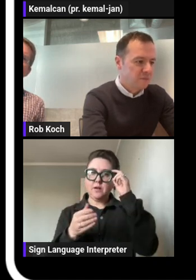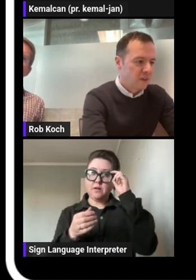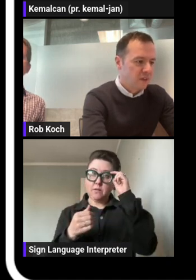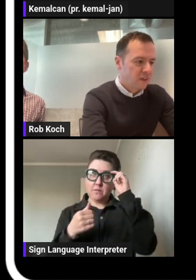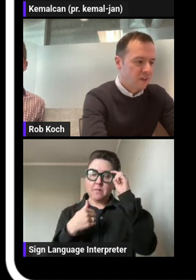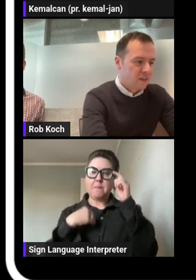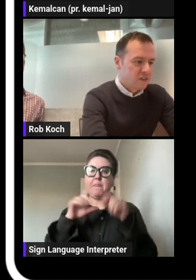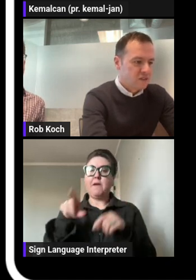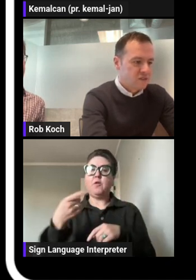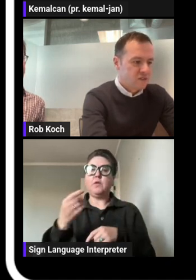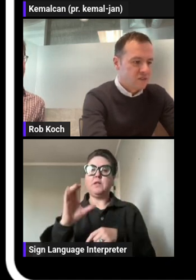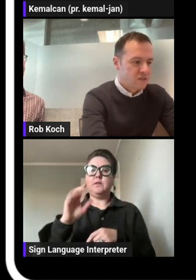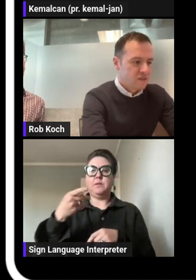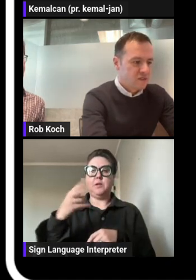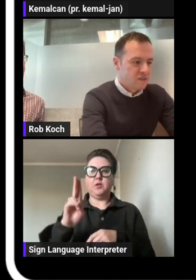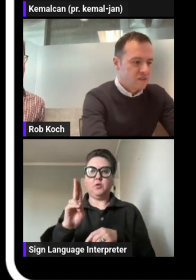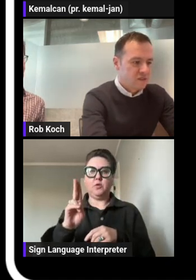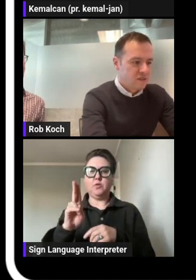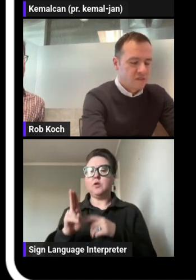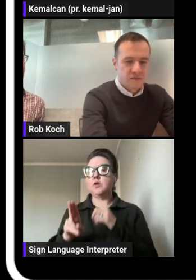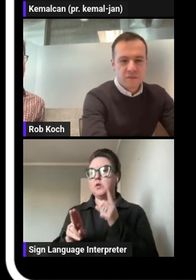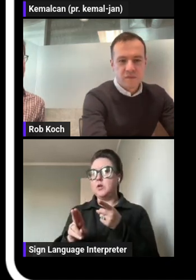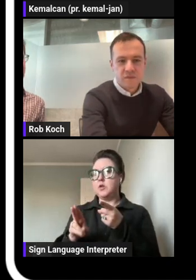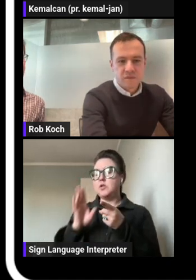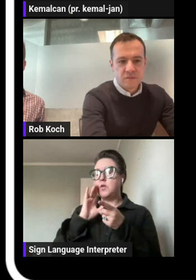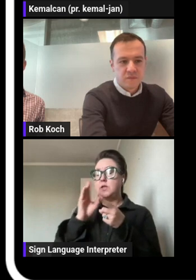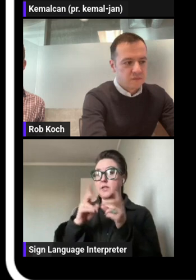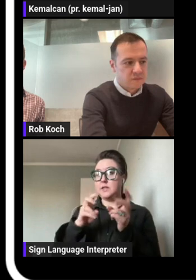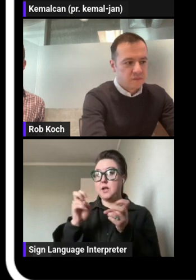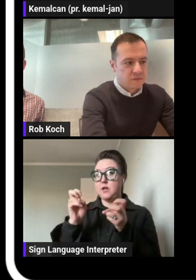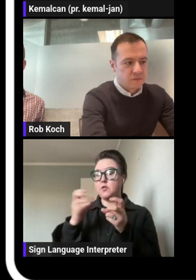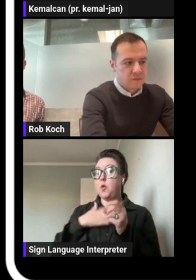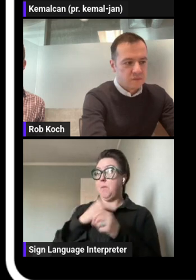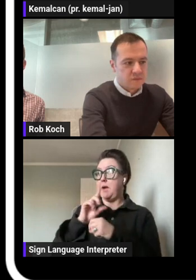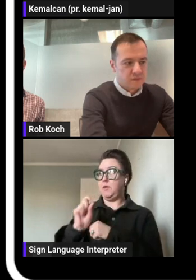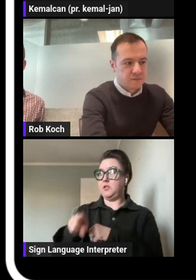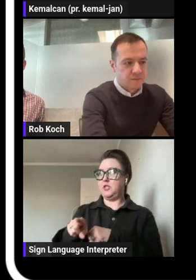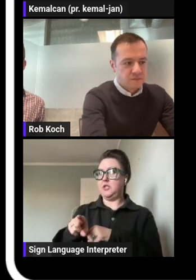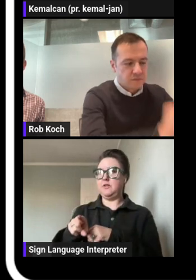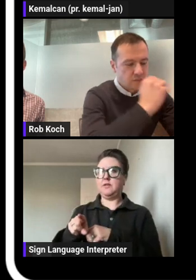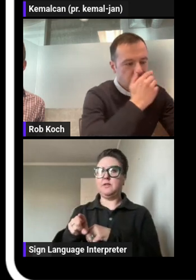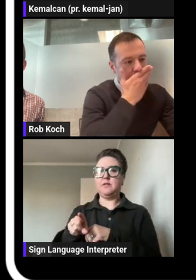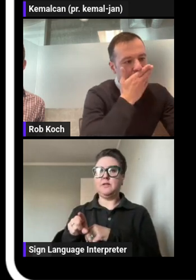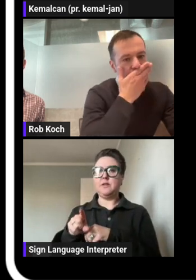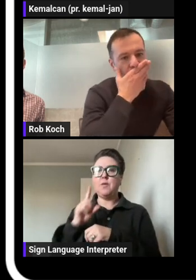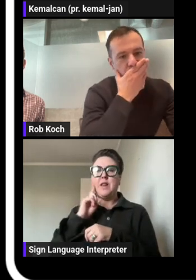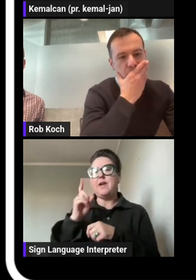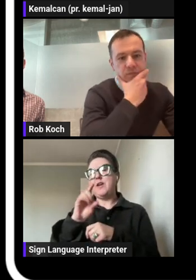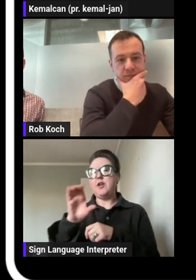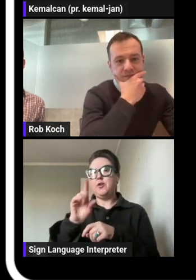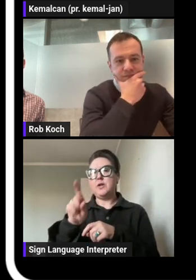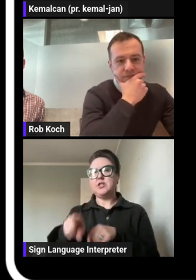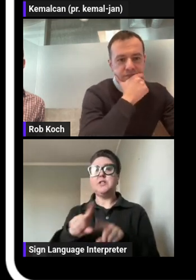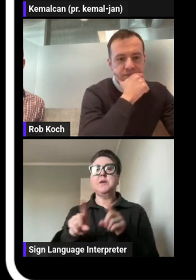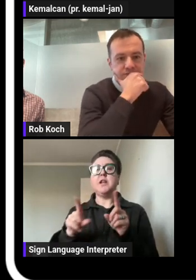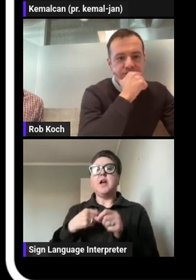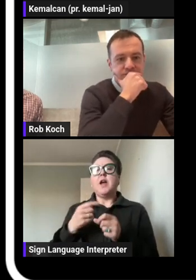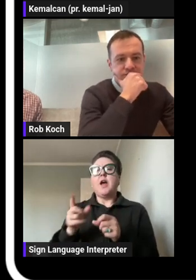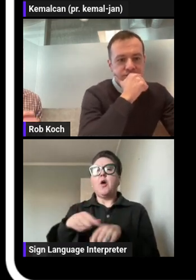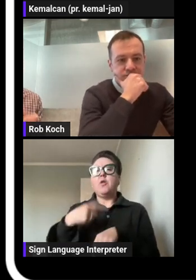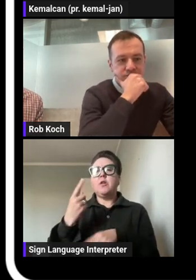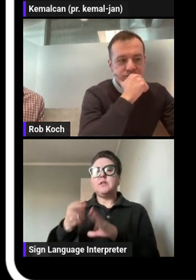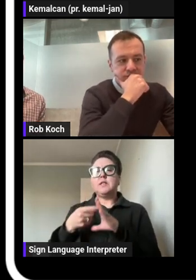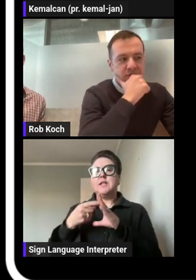CPU. So this is going to load the model. So I guess I have 100 questions, but how long does it take to train the